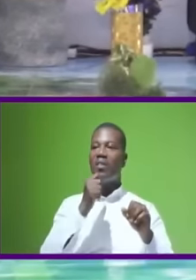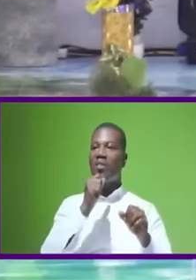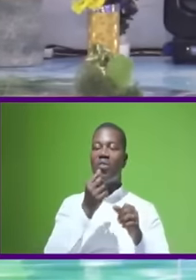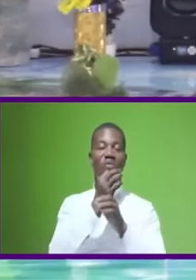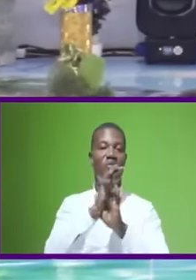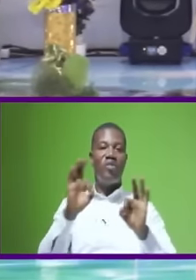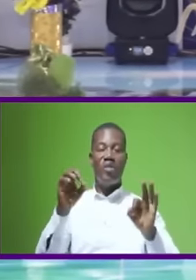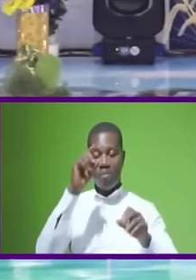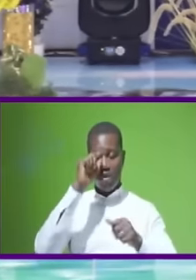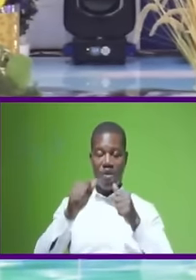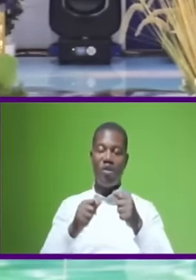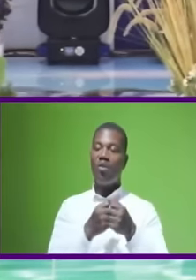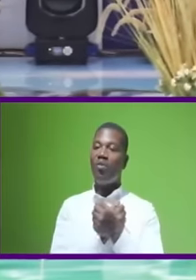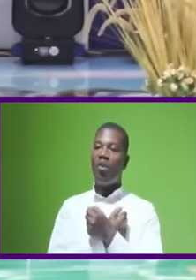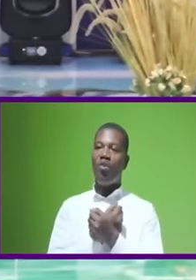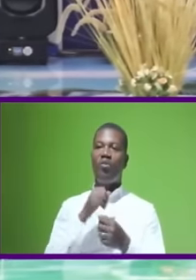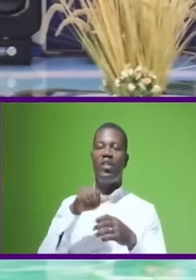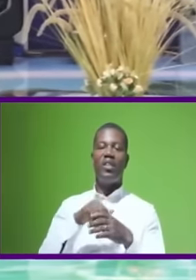Christo Mudunt.